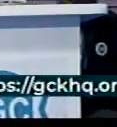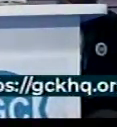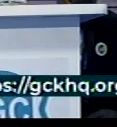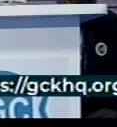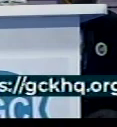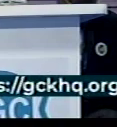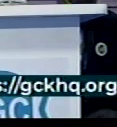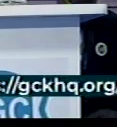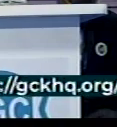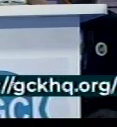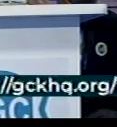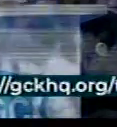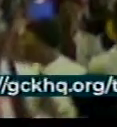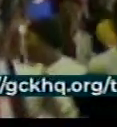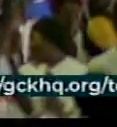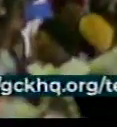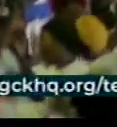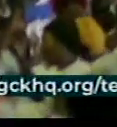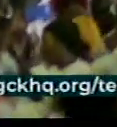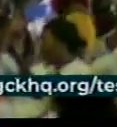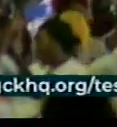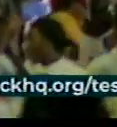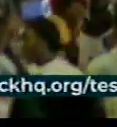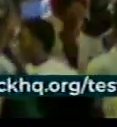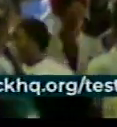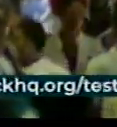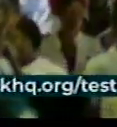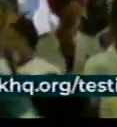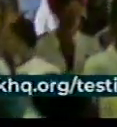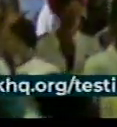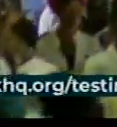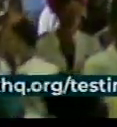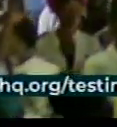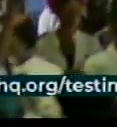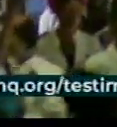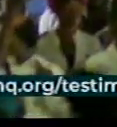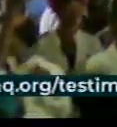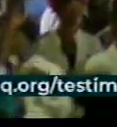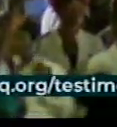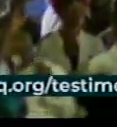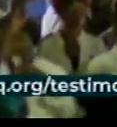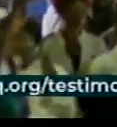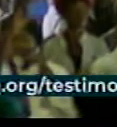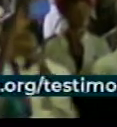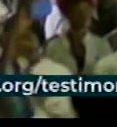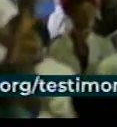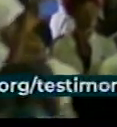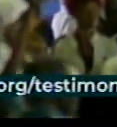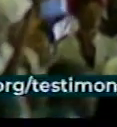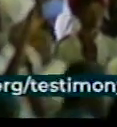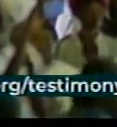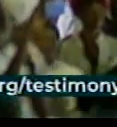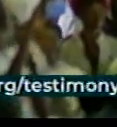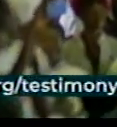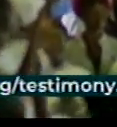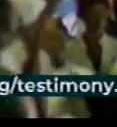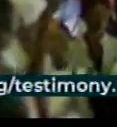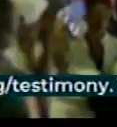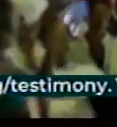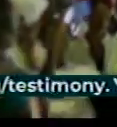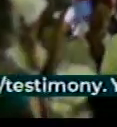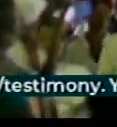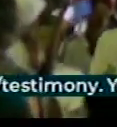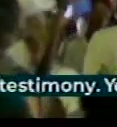Amen. Amen. Please, orchestra, wait. Listen to that place. Écoutez là-bas. Just listen to what is happening écoutez, there. Écoutez ce qui se